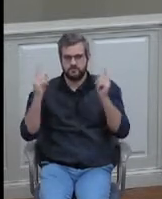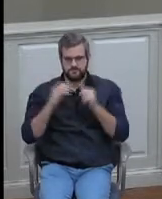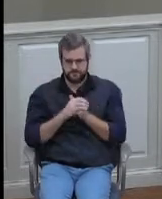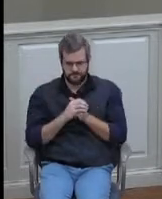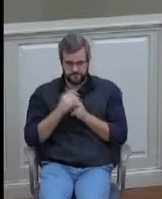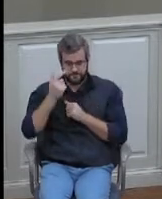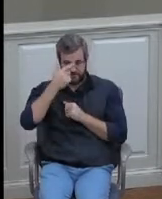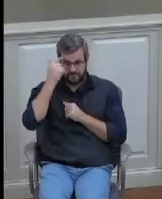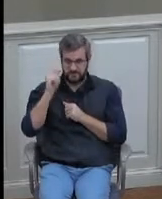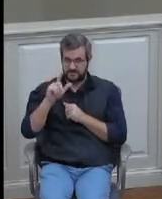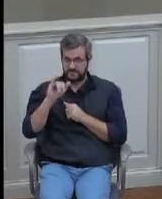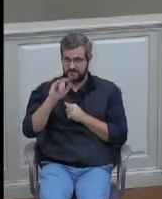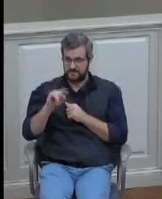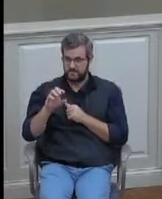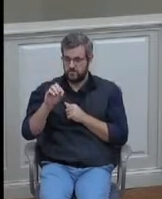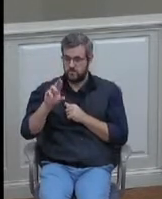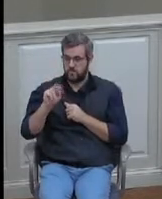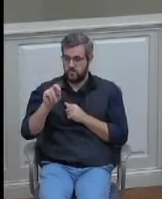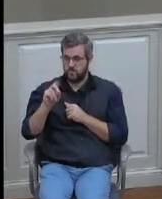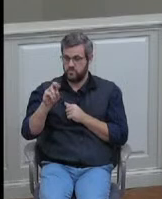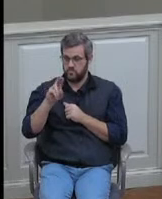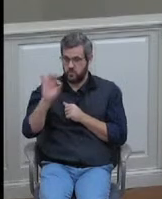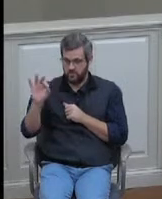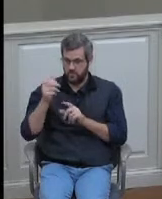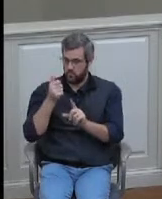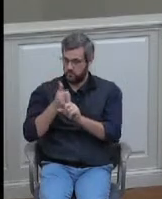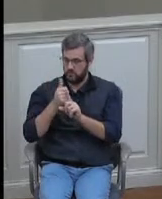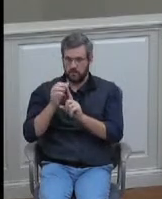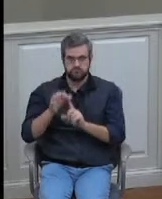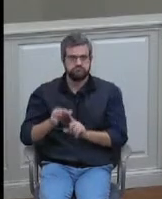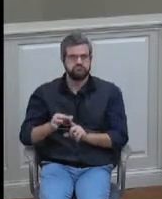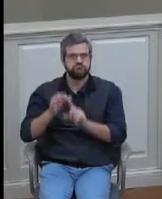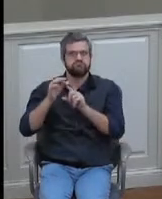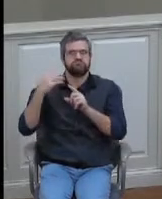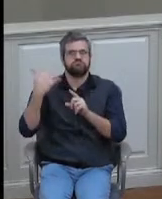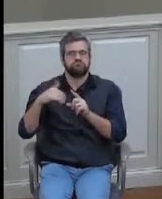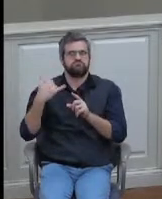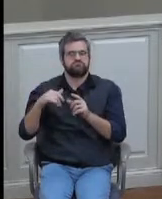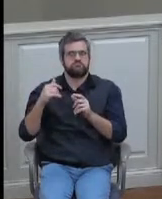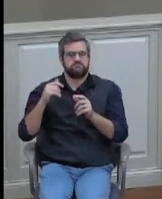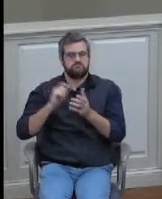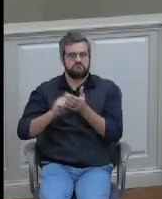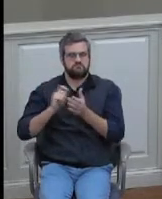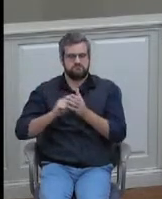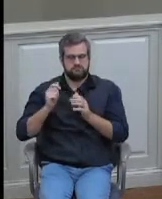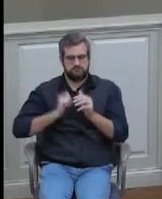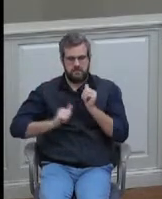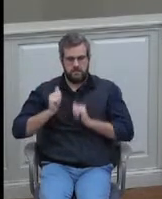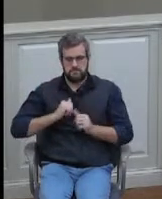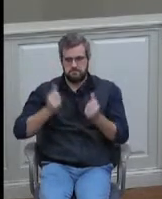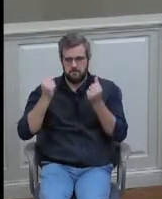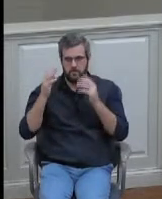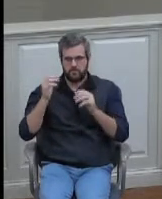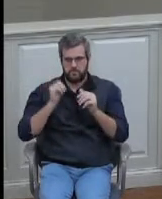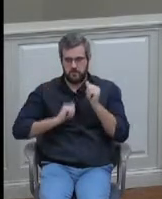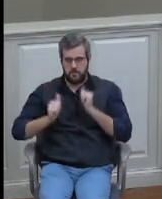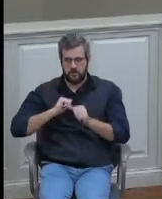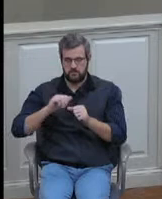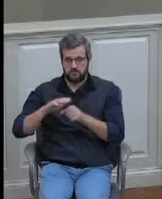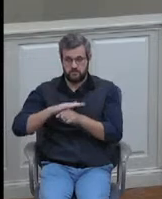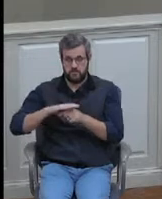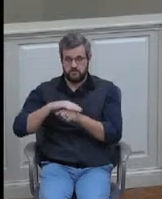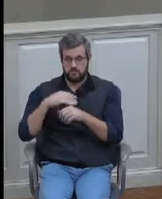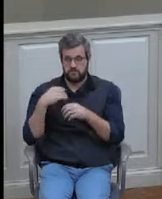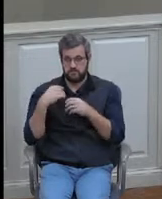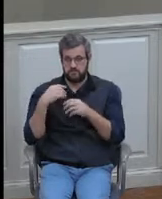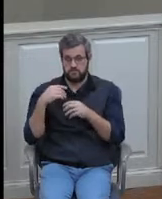Whereas Liz Orndorff has served our community as a distinguished and noteworthy playwright with multiple plays produced locally at both West